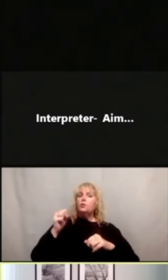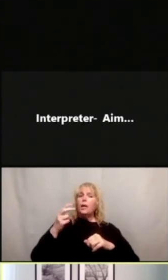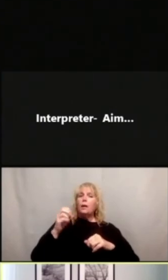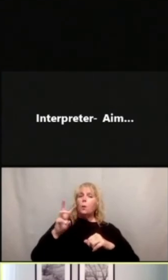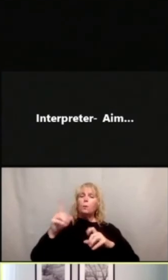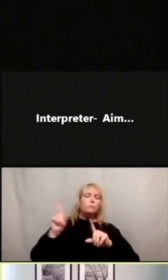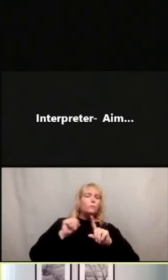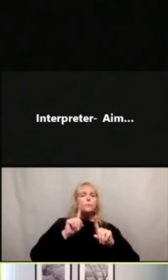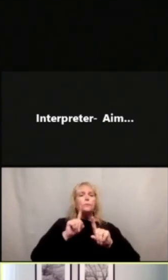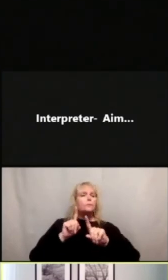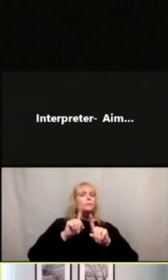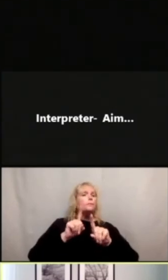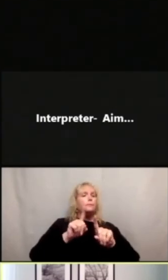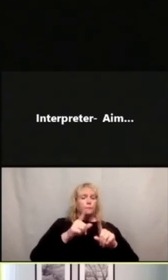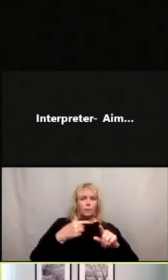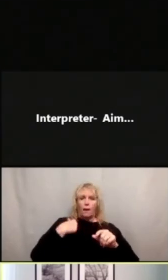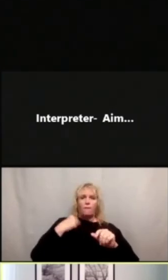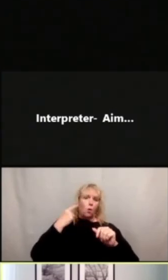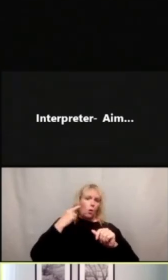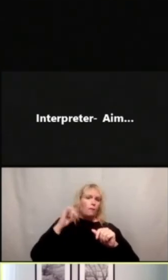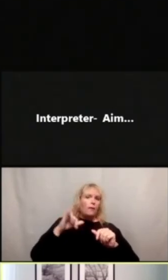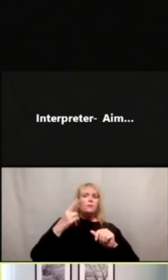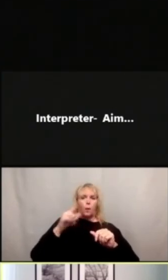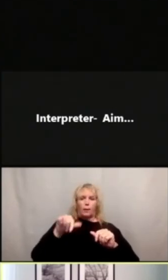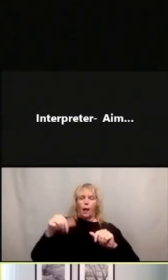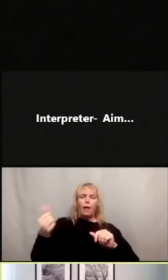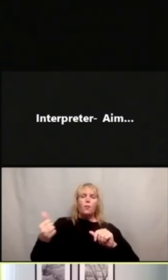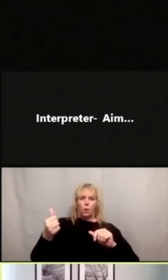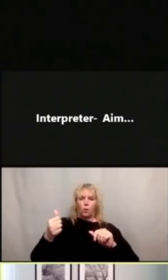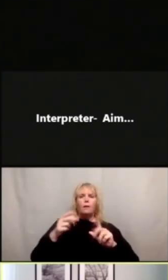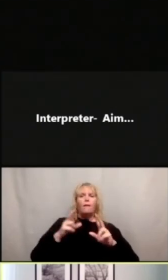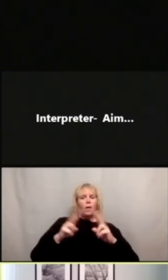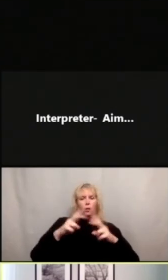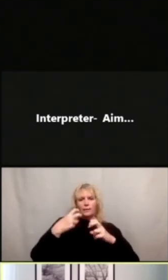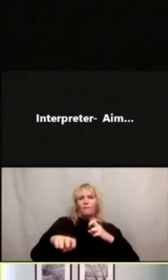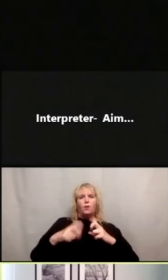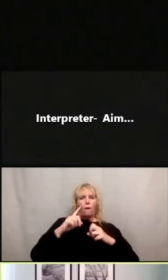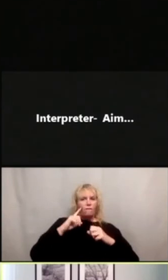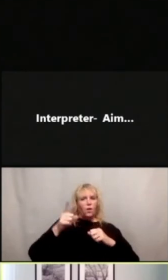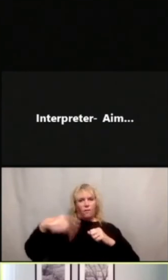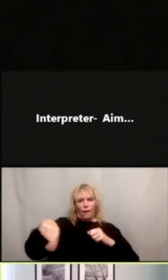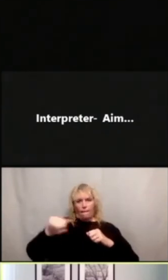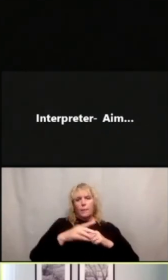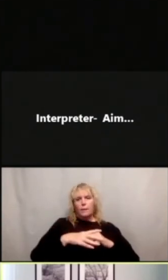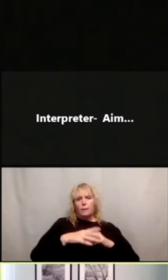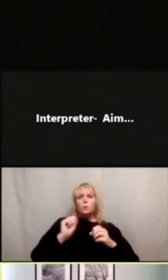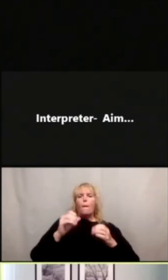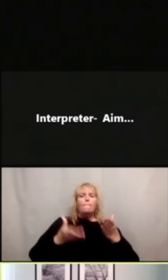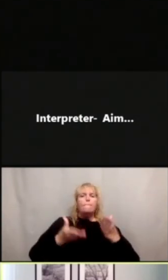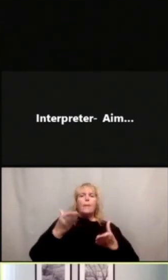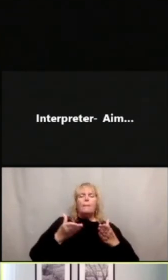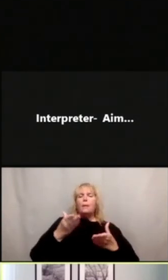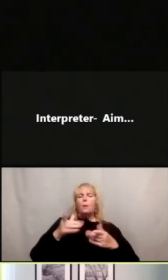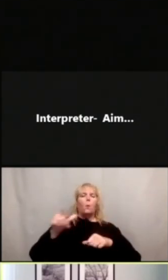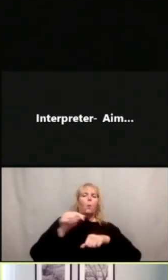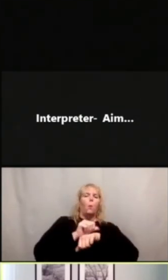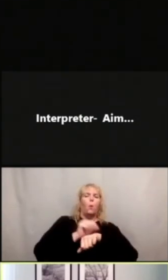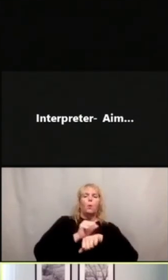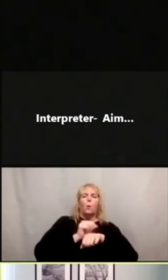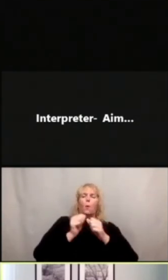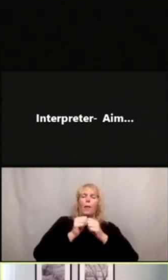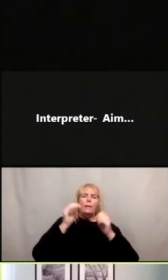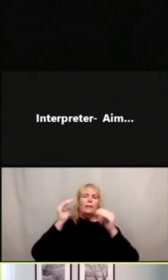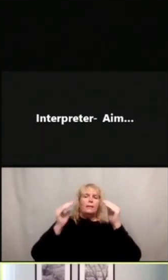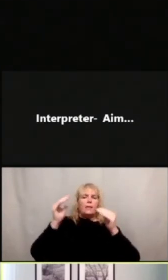learners. I've heard from our grantees that this is another area that is very difficult for them. So perhaps they have worked with an adult learner